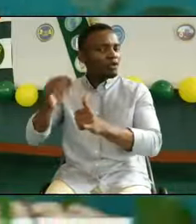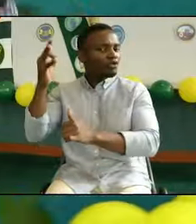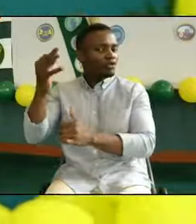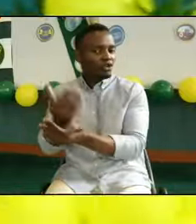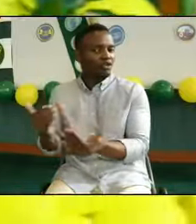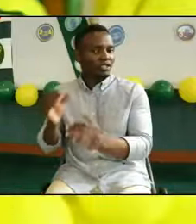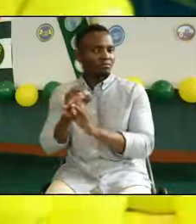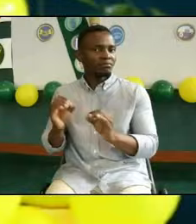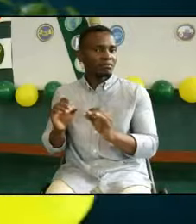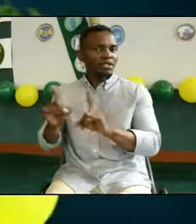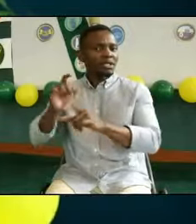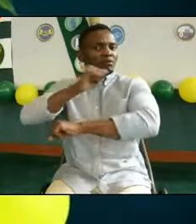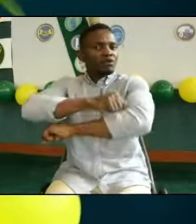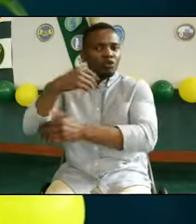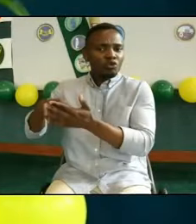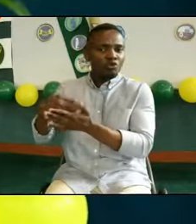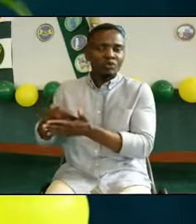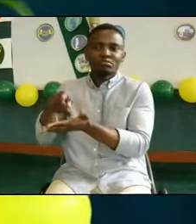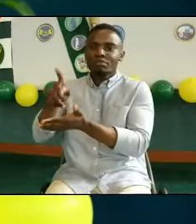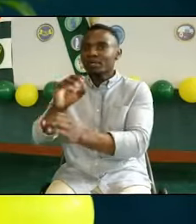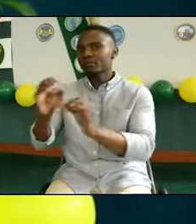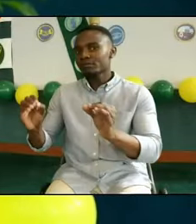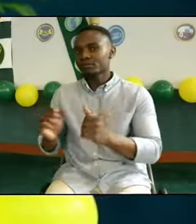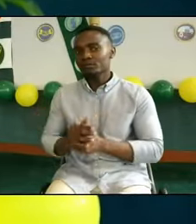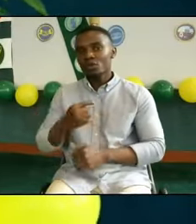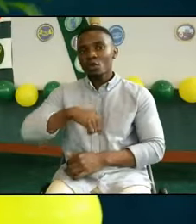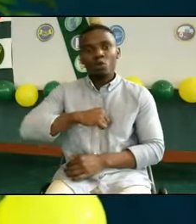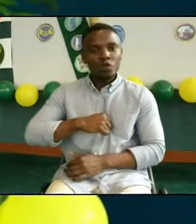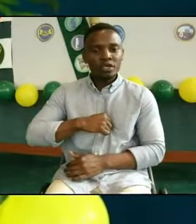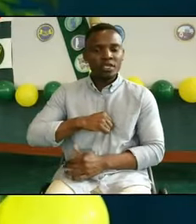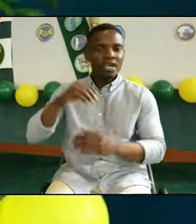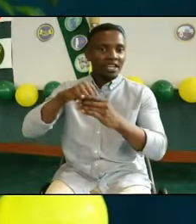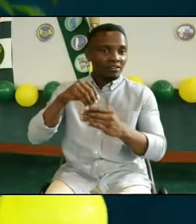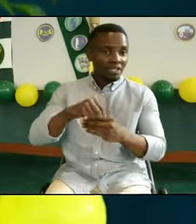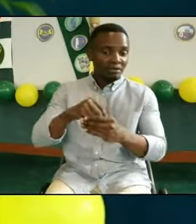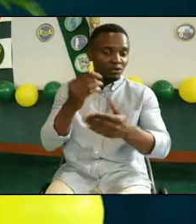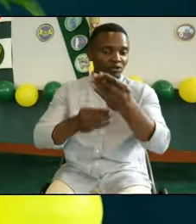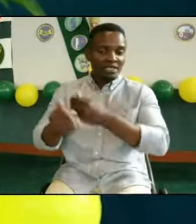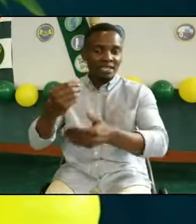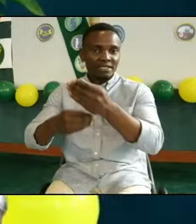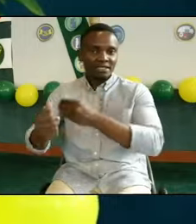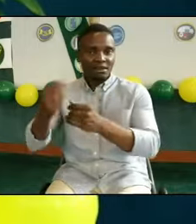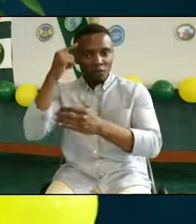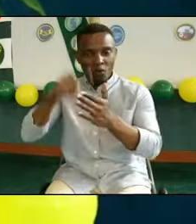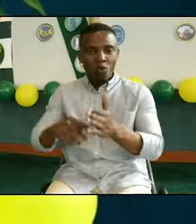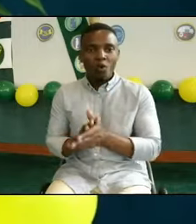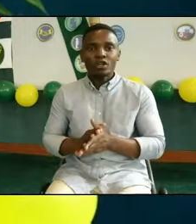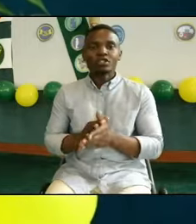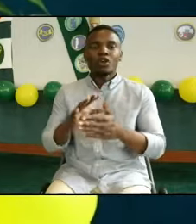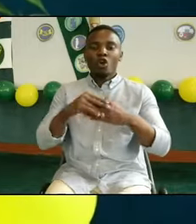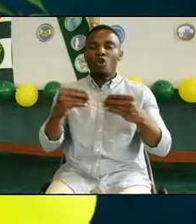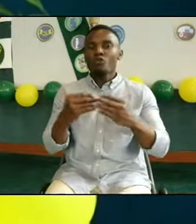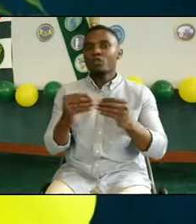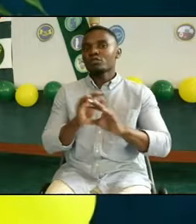us here, we have splitted all our investments for present comfort, forgetting of the future. I am here to tell you that you